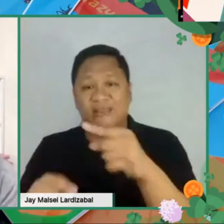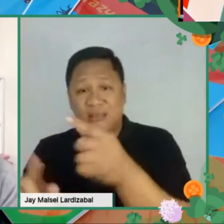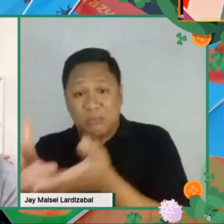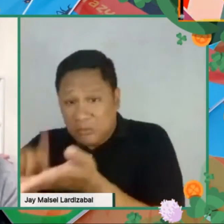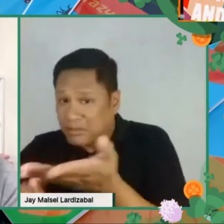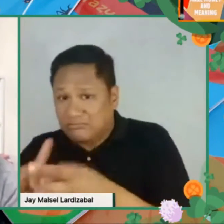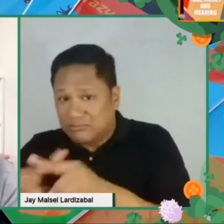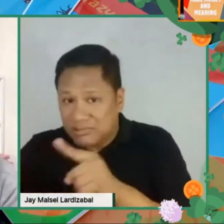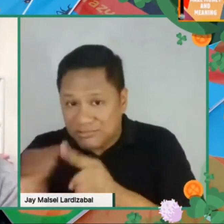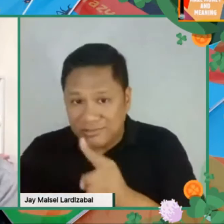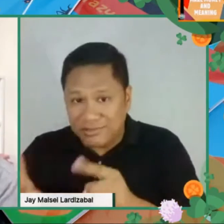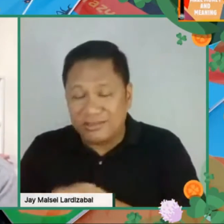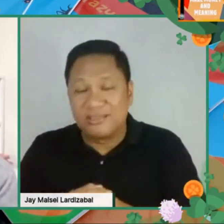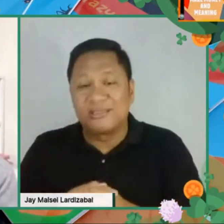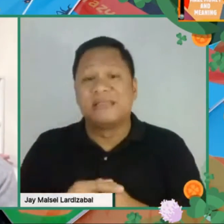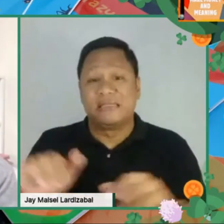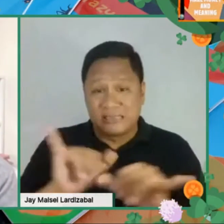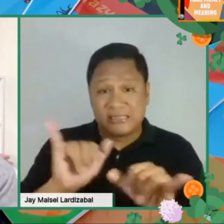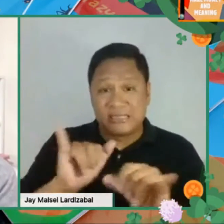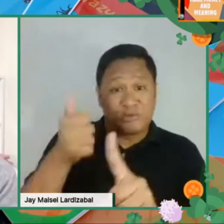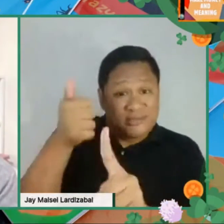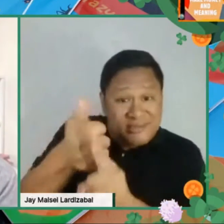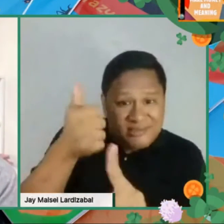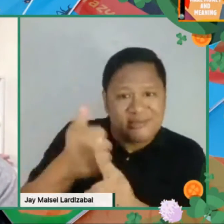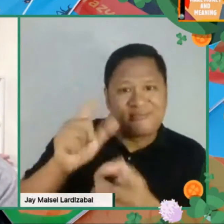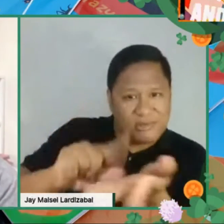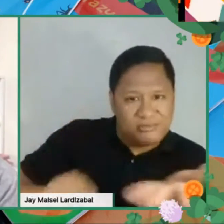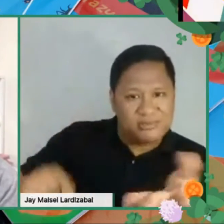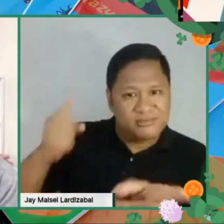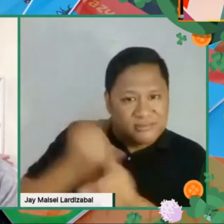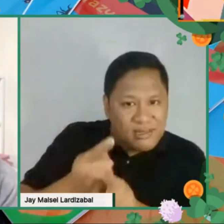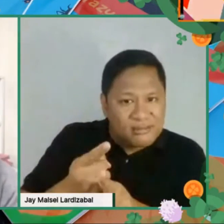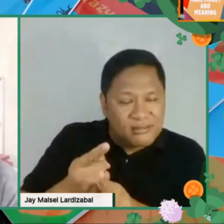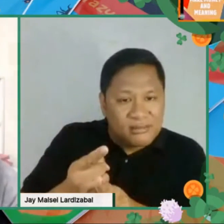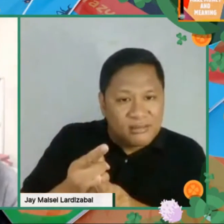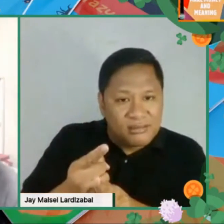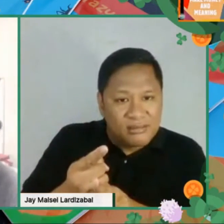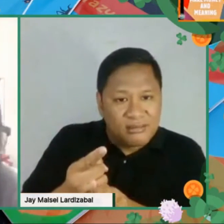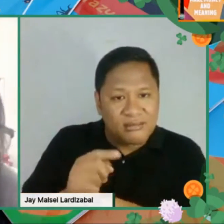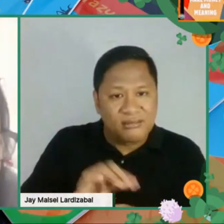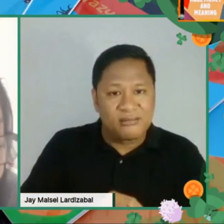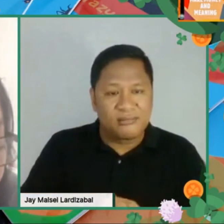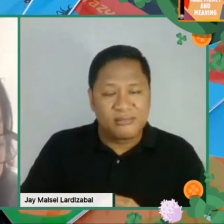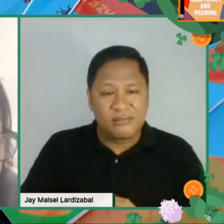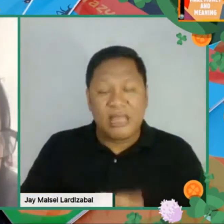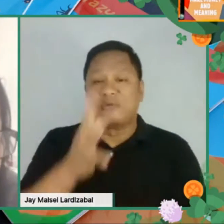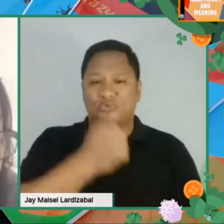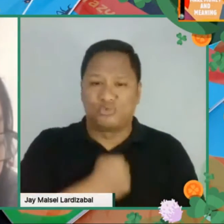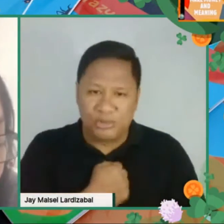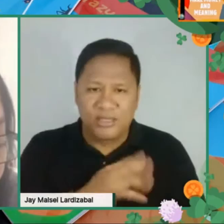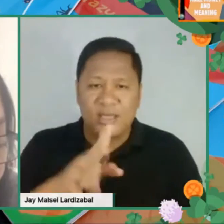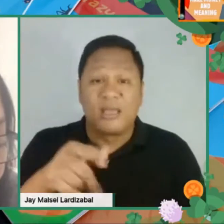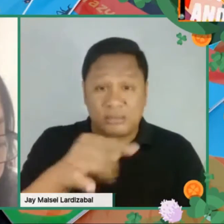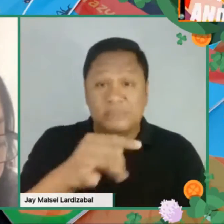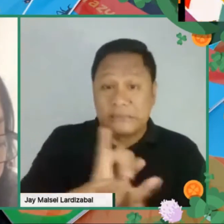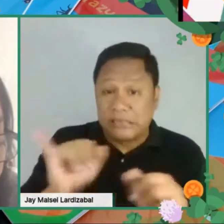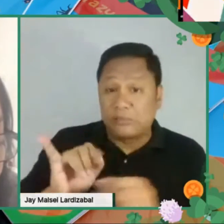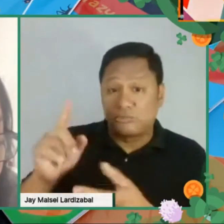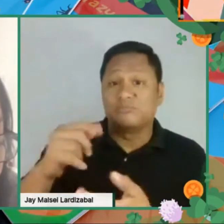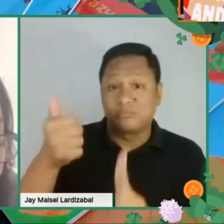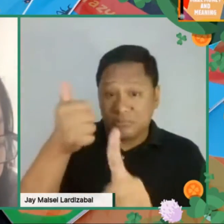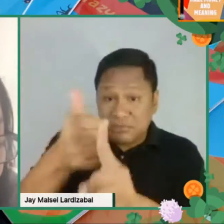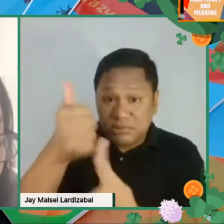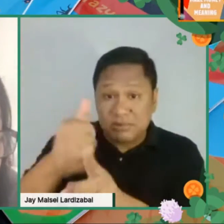also self-publishing this. Mhm. Sorry po? You are also